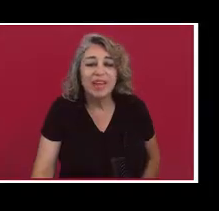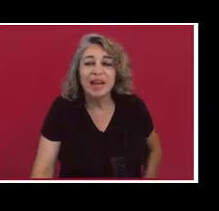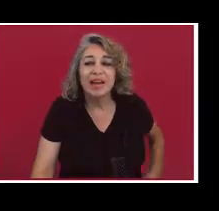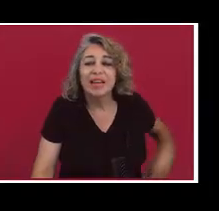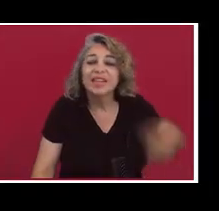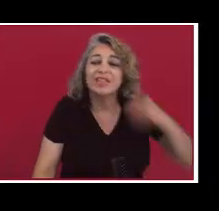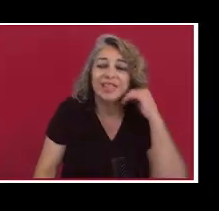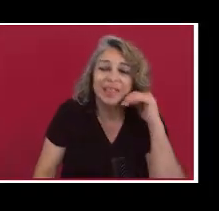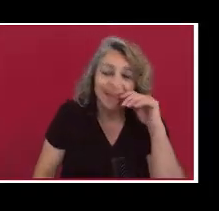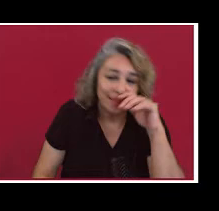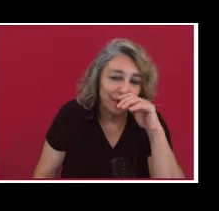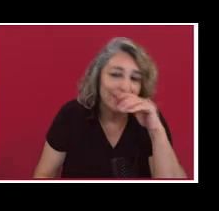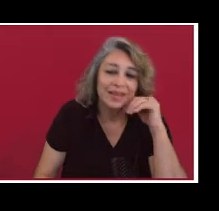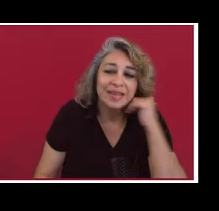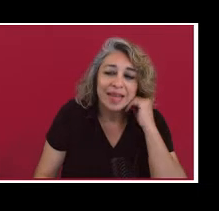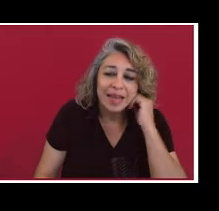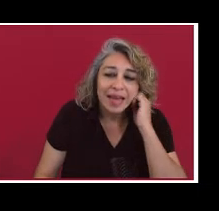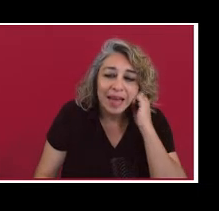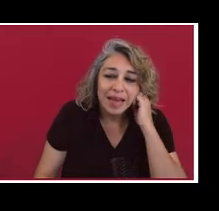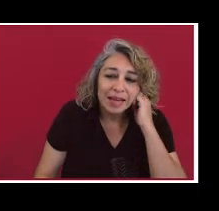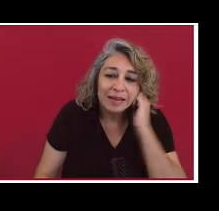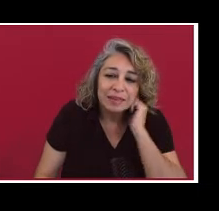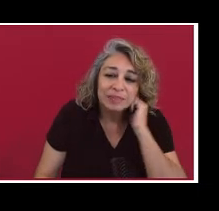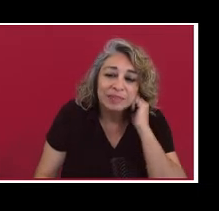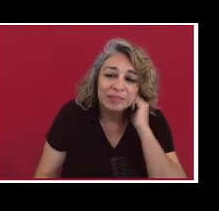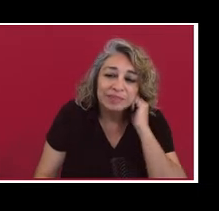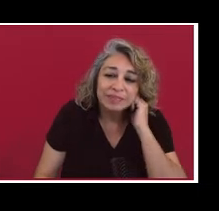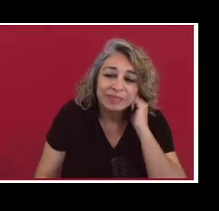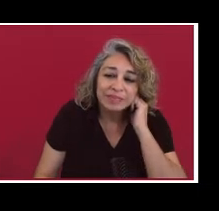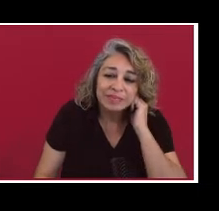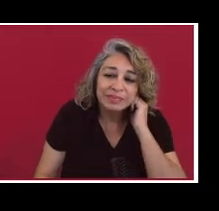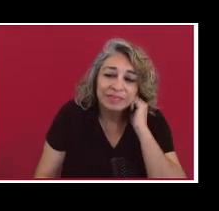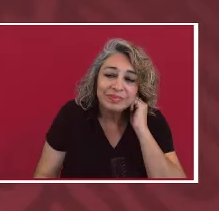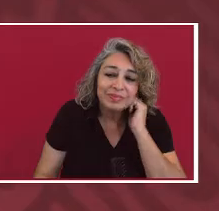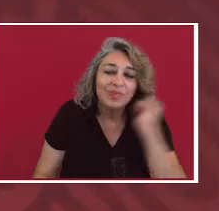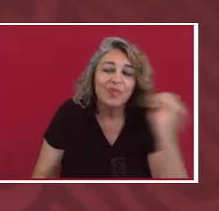very interesting, I thought. And